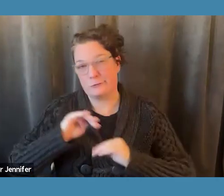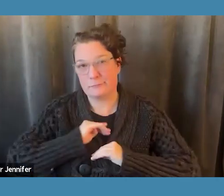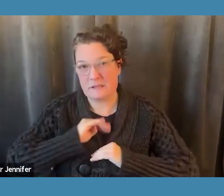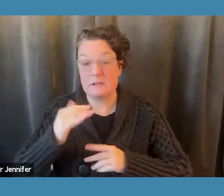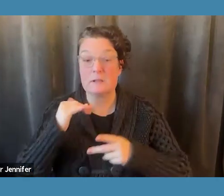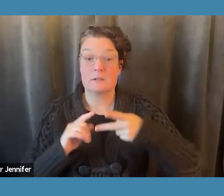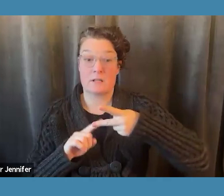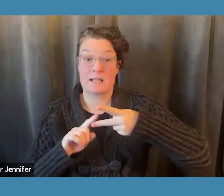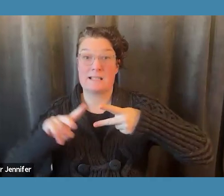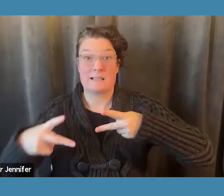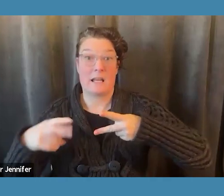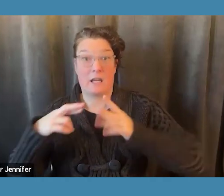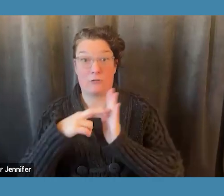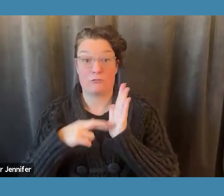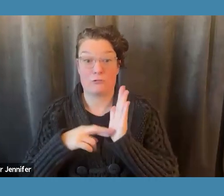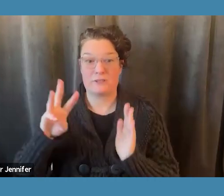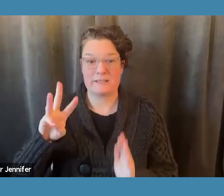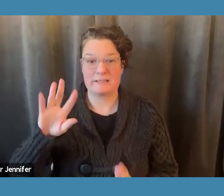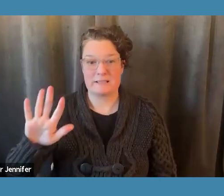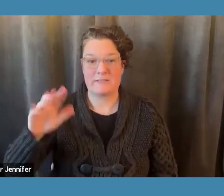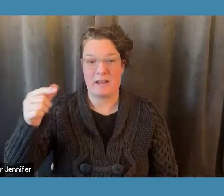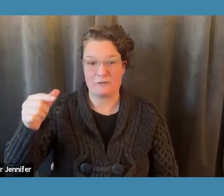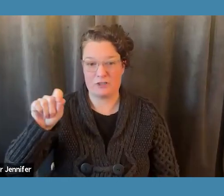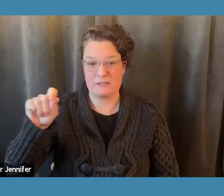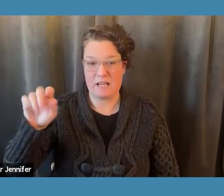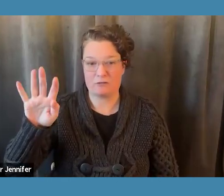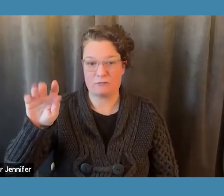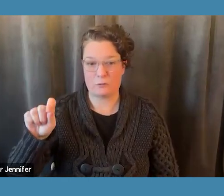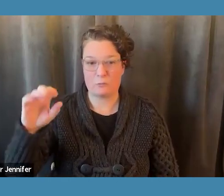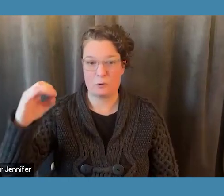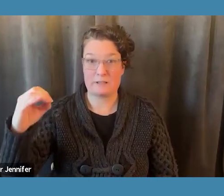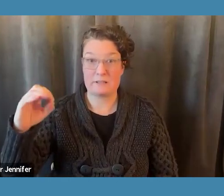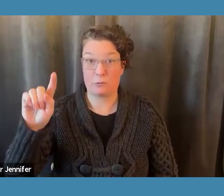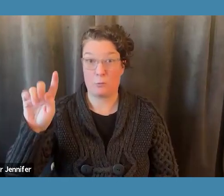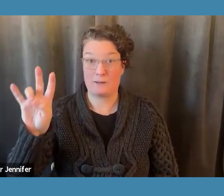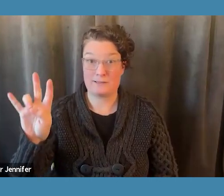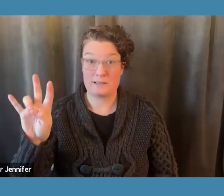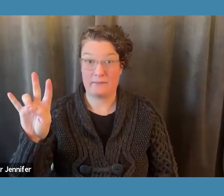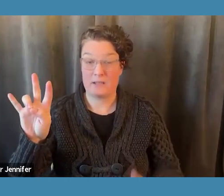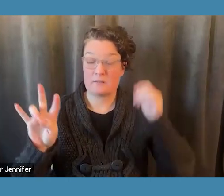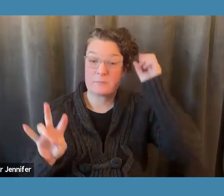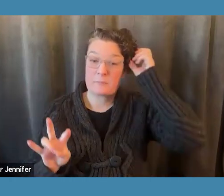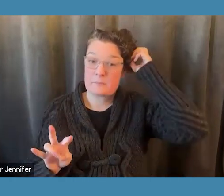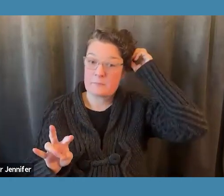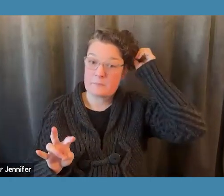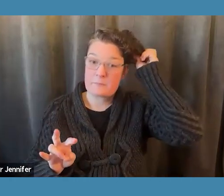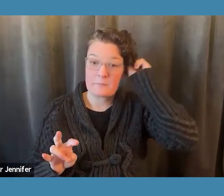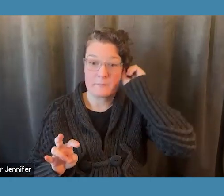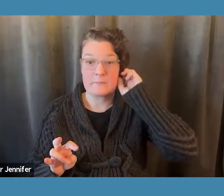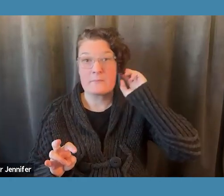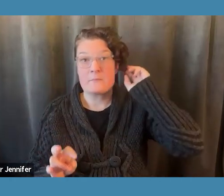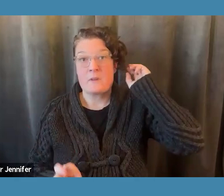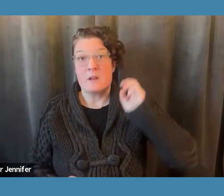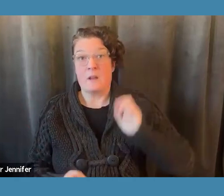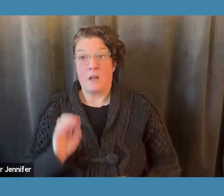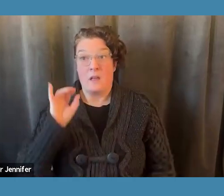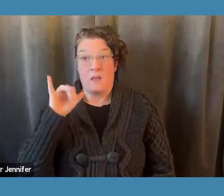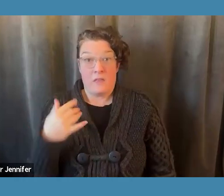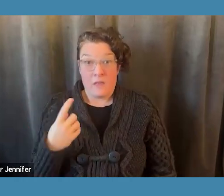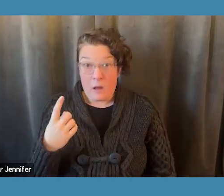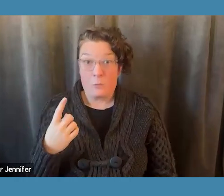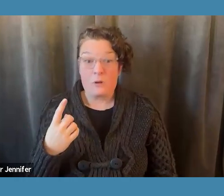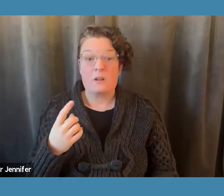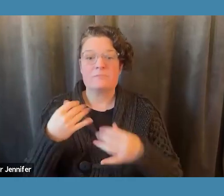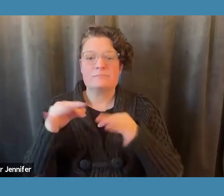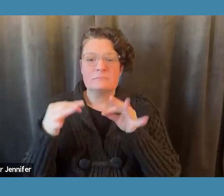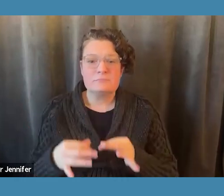65G-4.017. And that one gives you information about